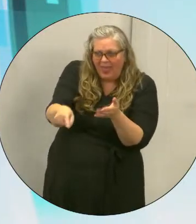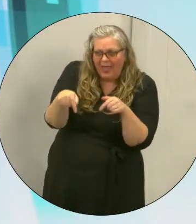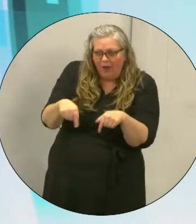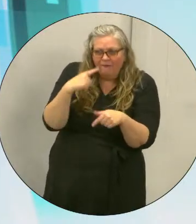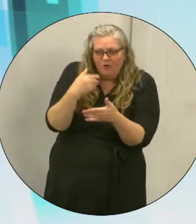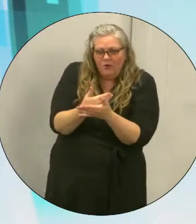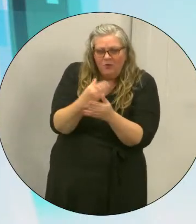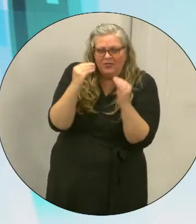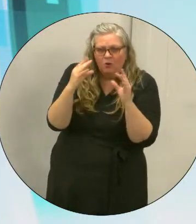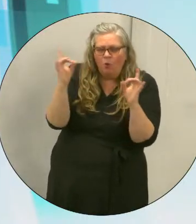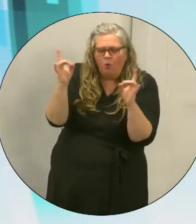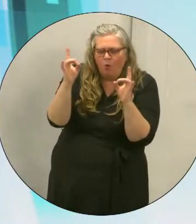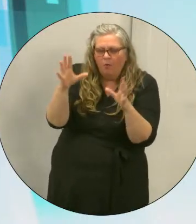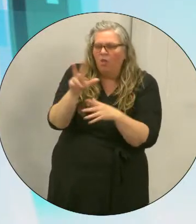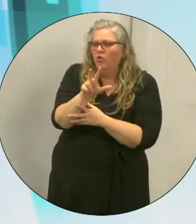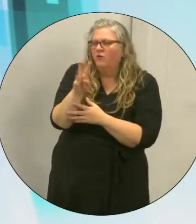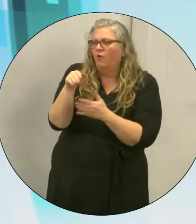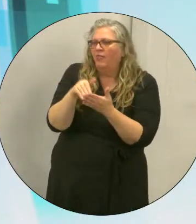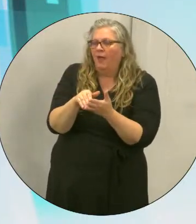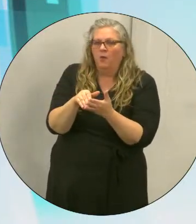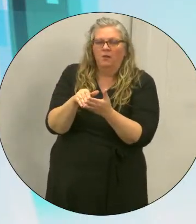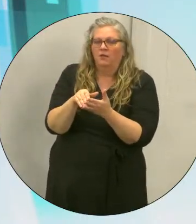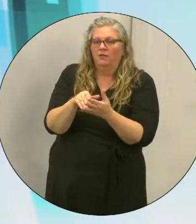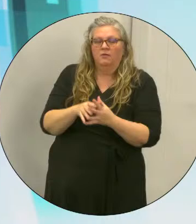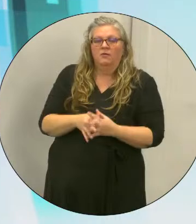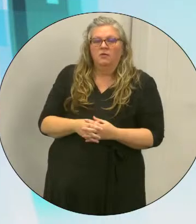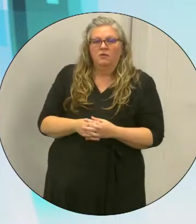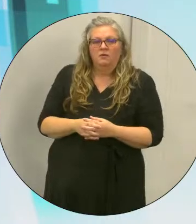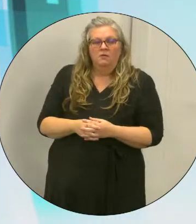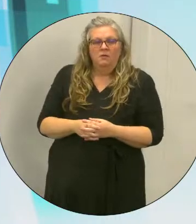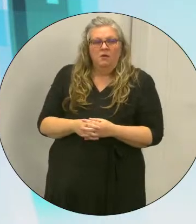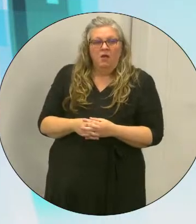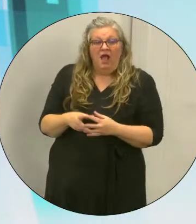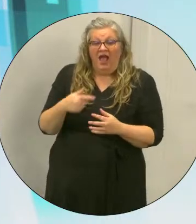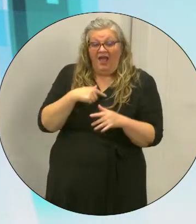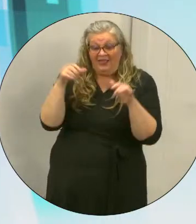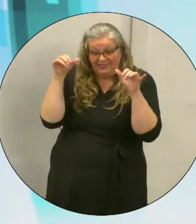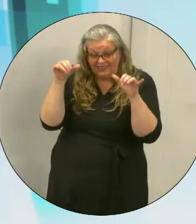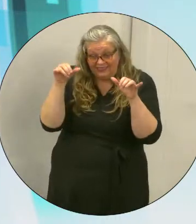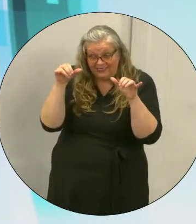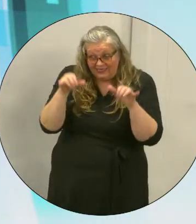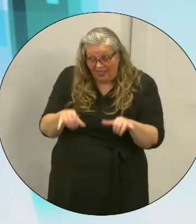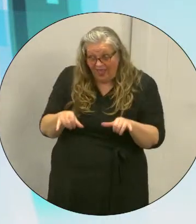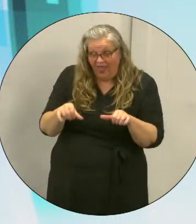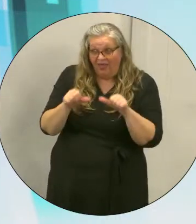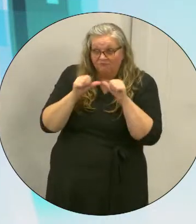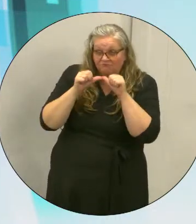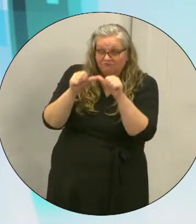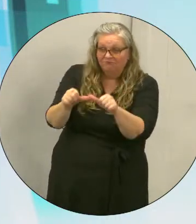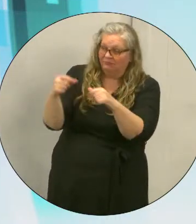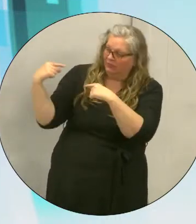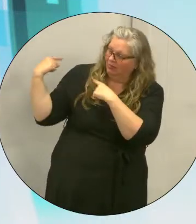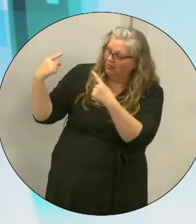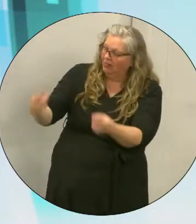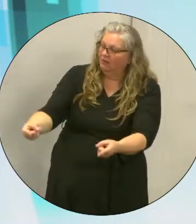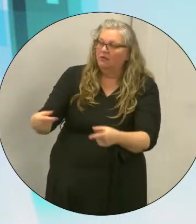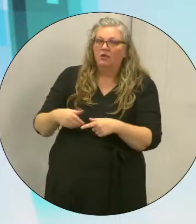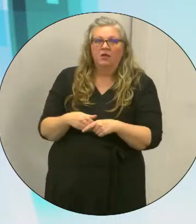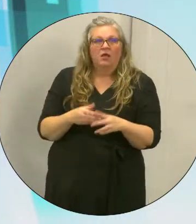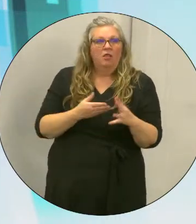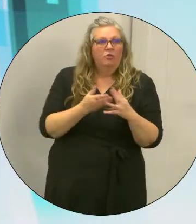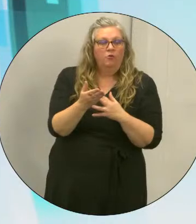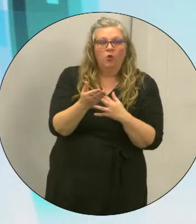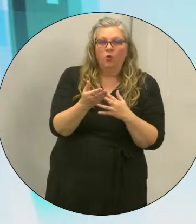this district. I think it was $34,000 at the time. I've stayed in the district in all of the years since then, through